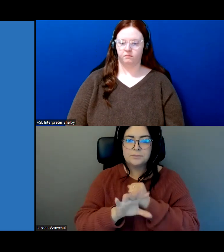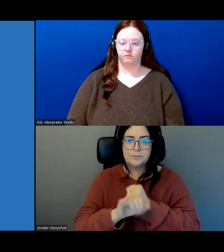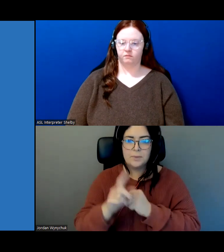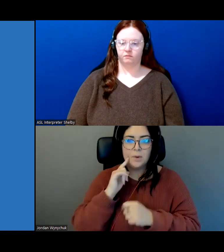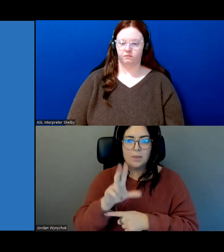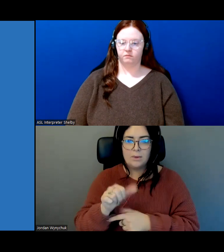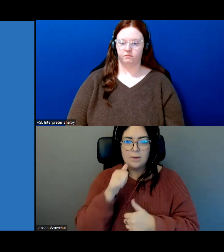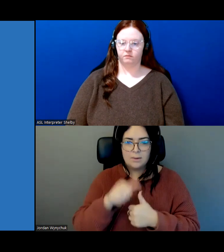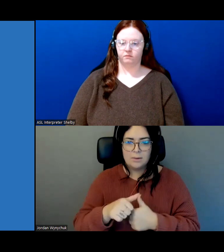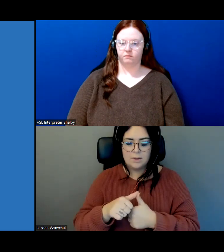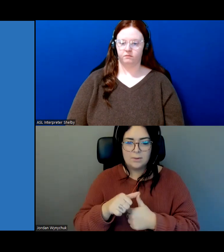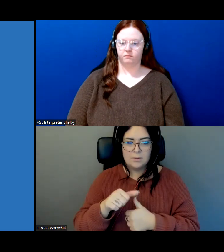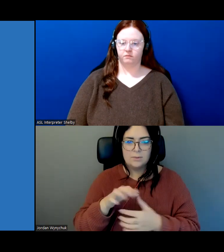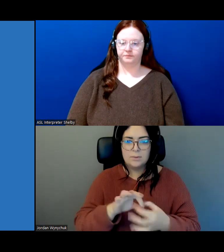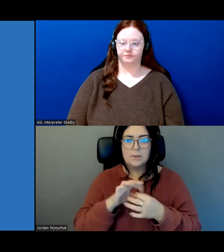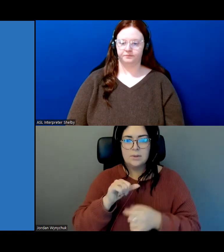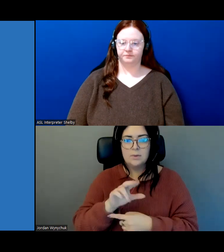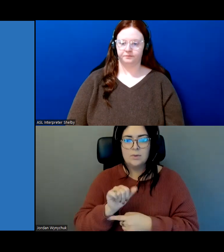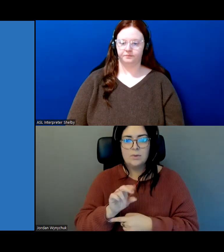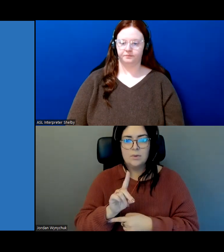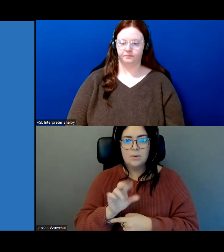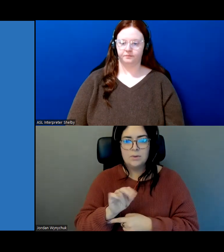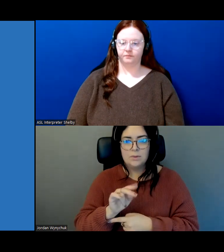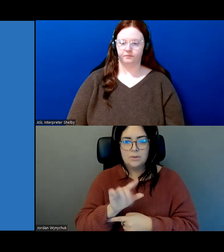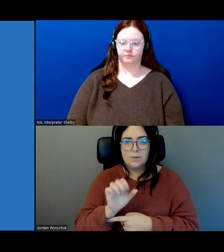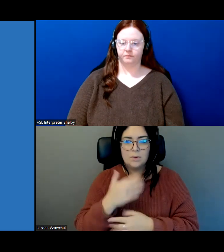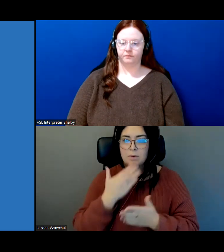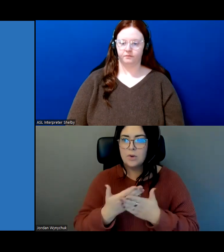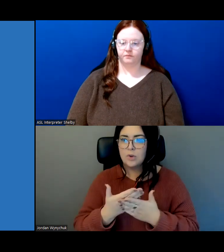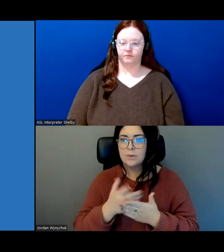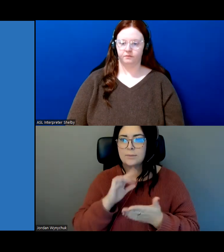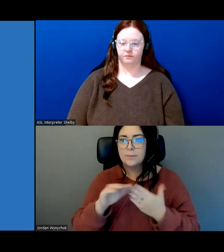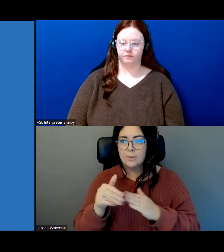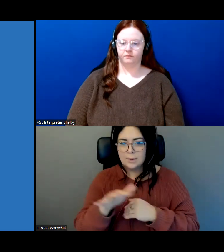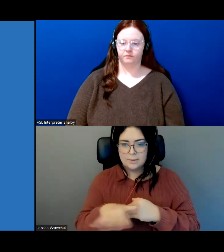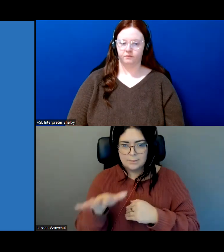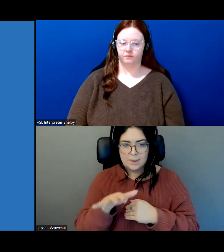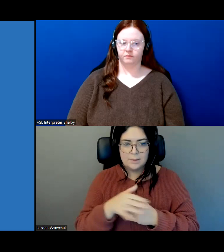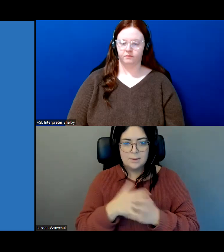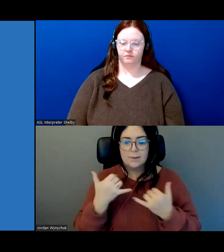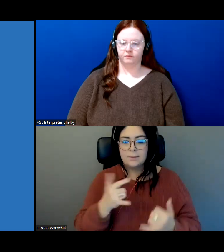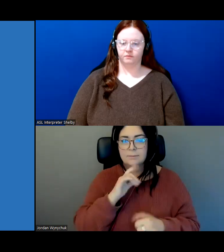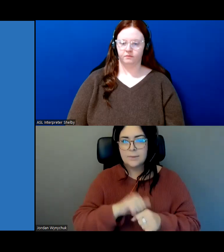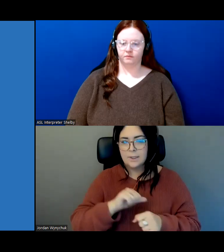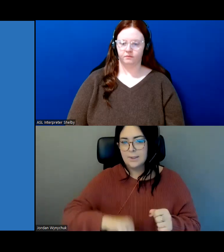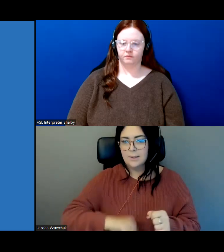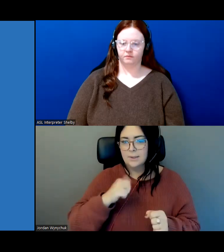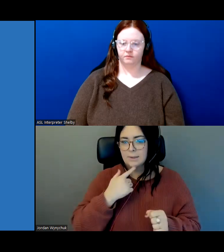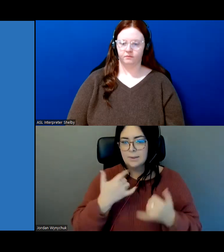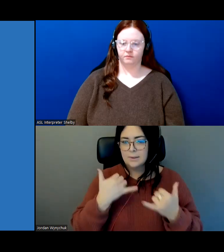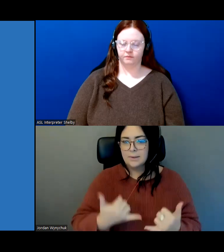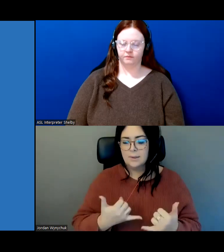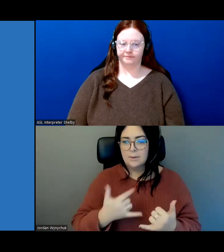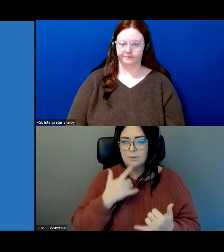government around Quadrangle NL having a dedicated community space. And we're proud to say that we have